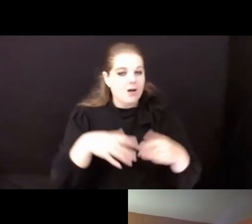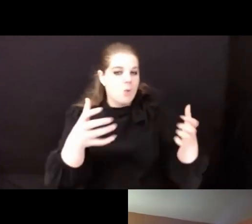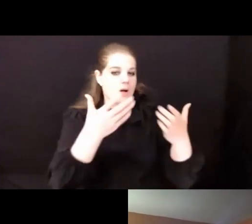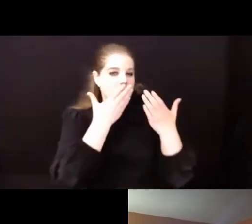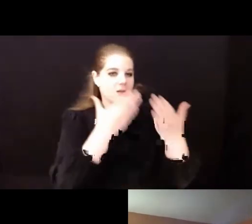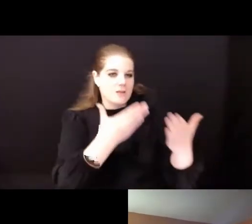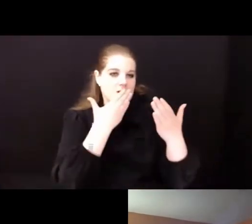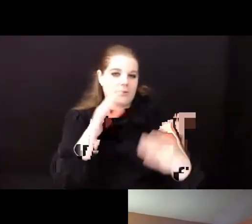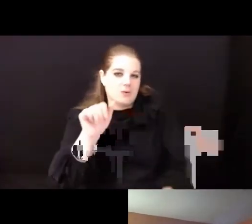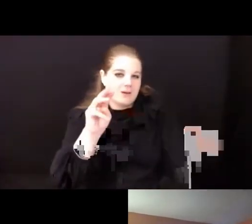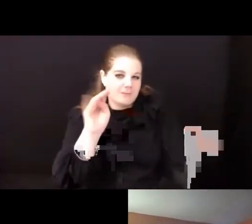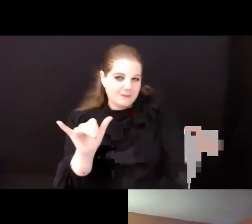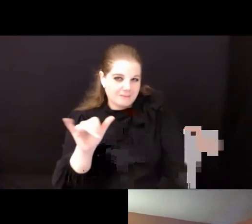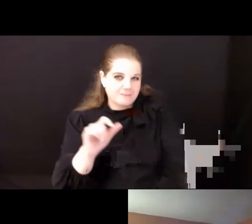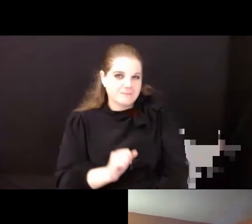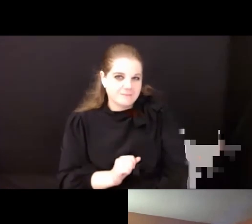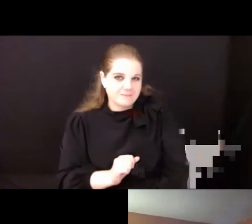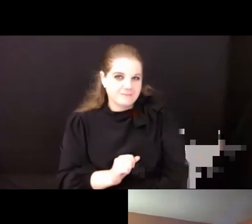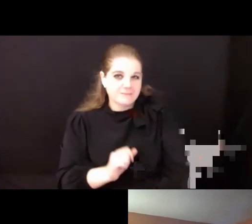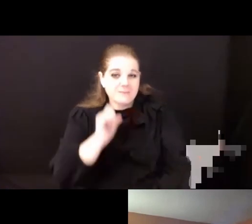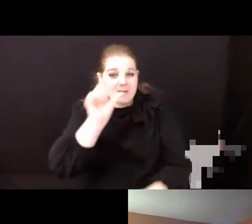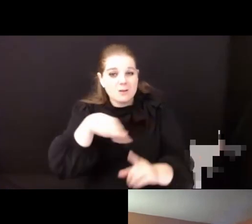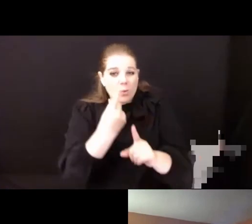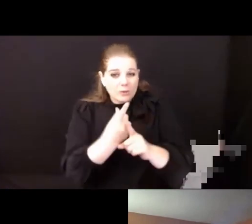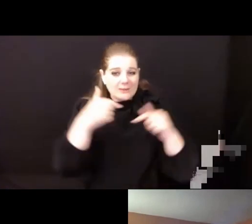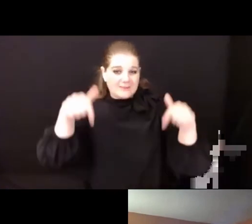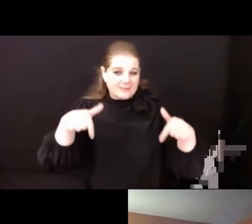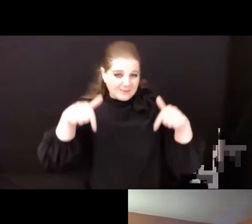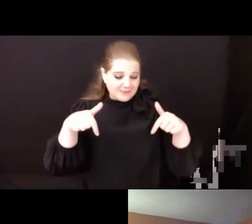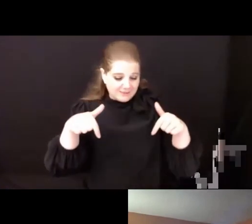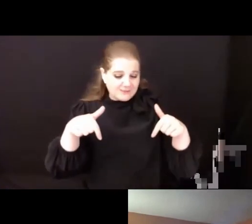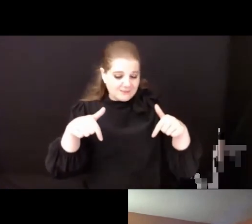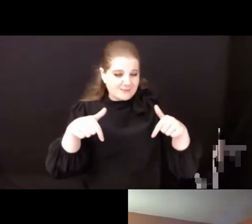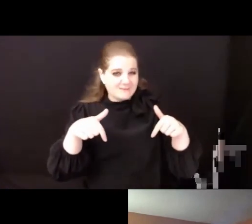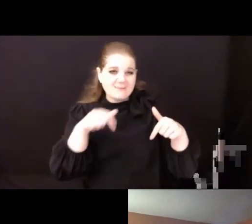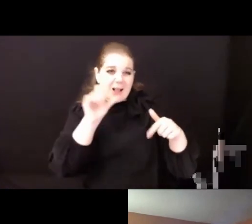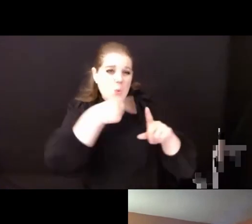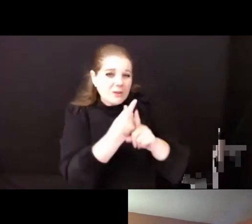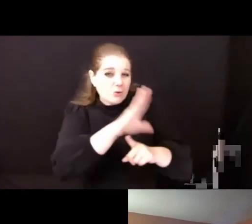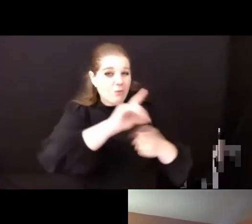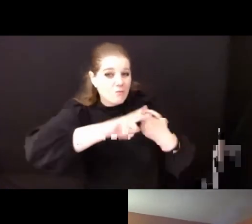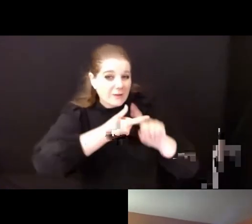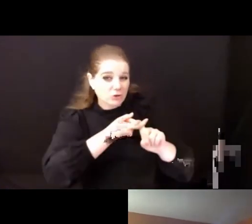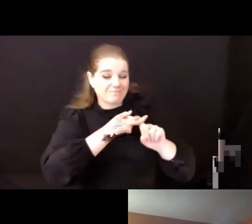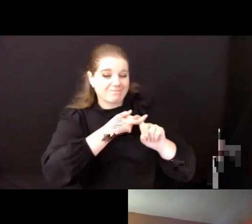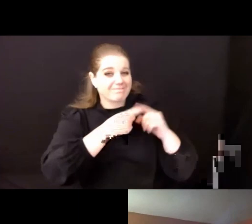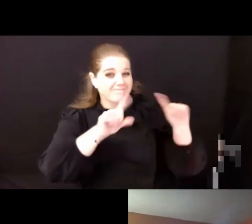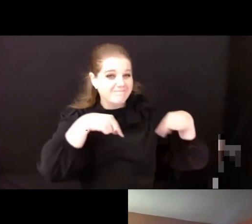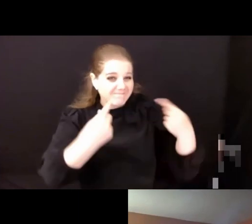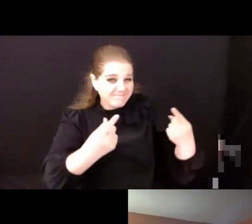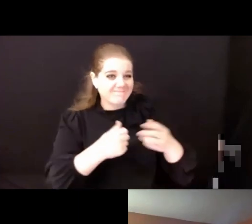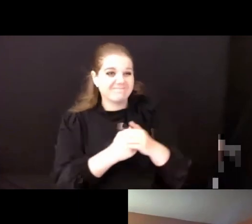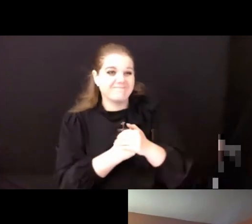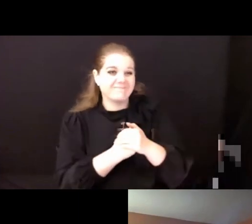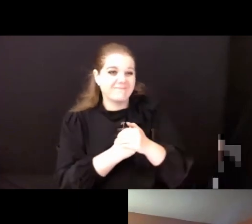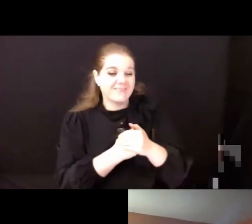Amy, for not only this, but for your friendship that's gone we've come